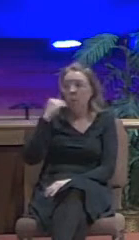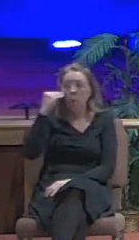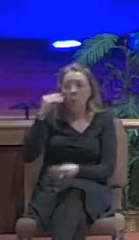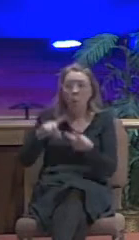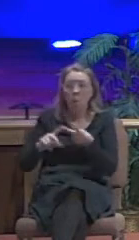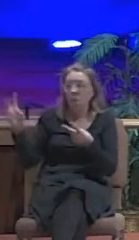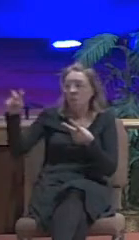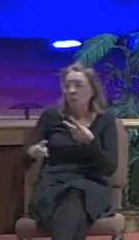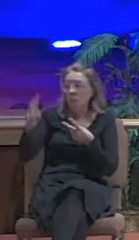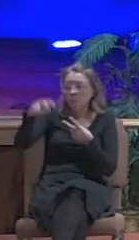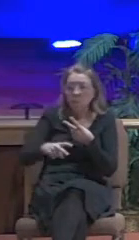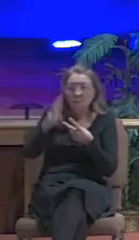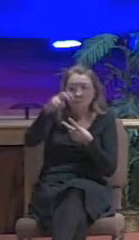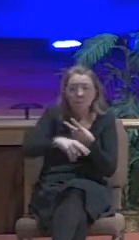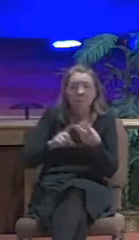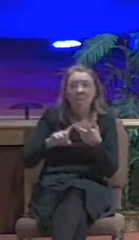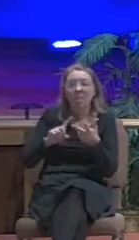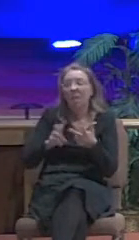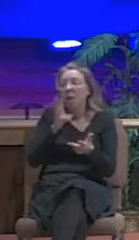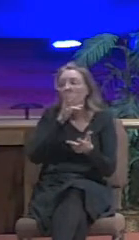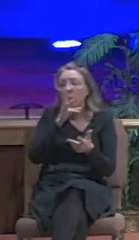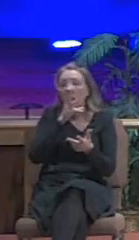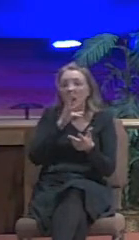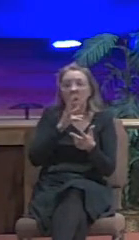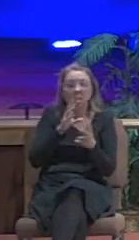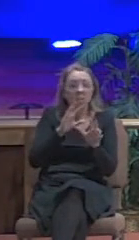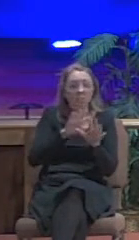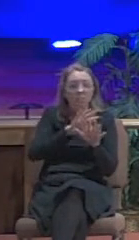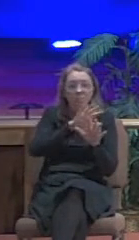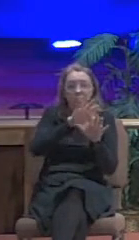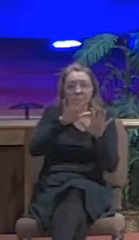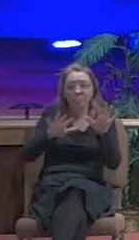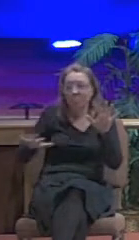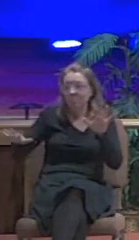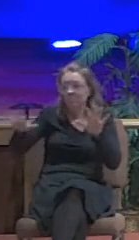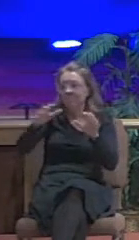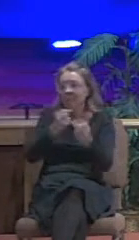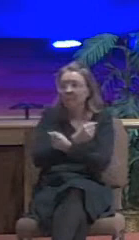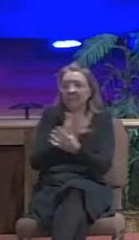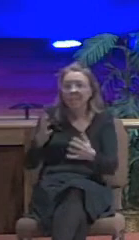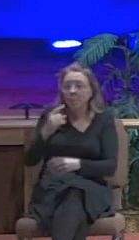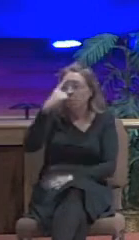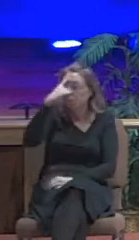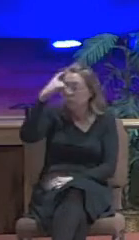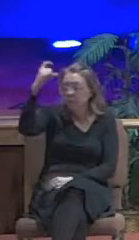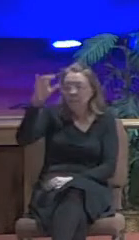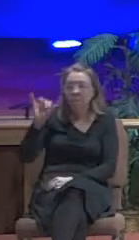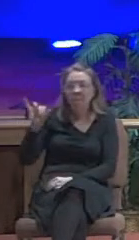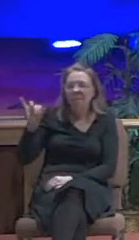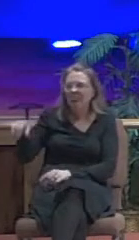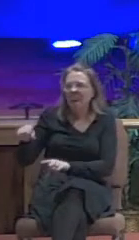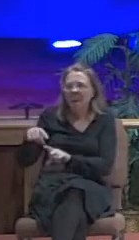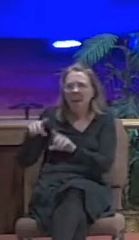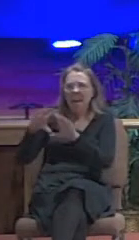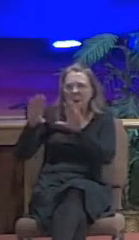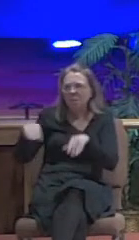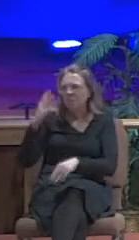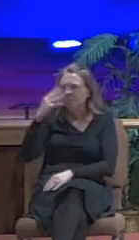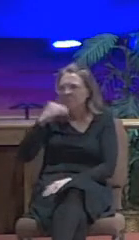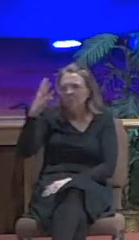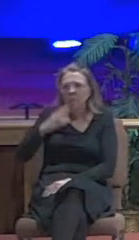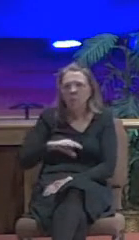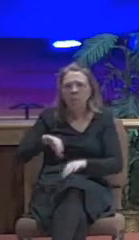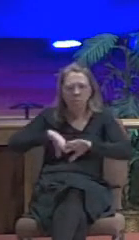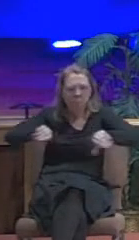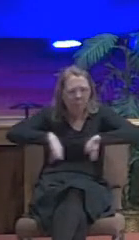and water fountains and anything you could possibly dream your house would have. He had swimming pools and the white picket fence and anything